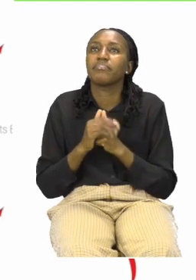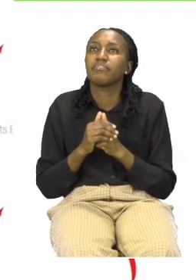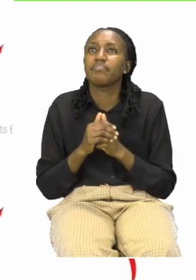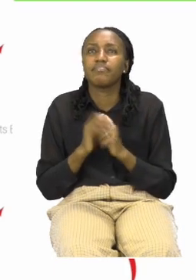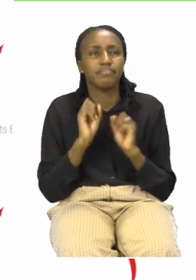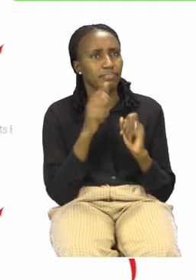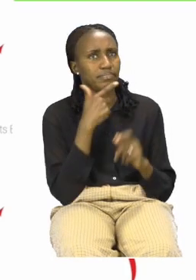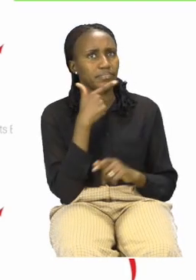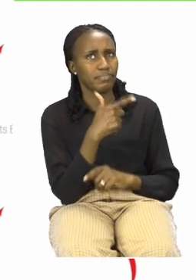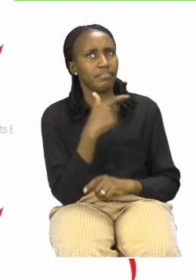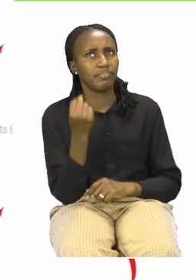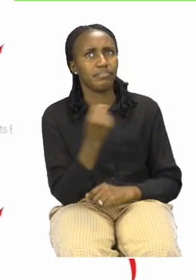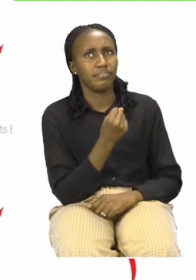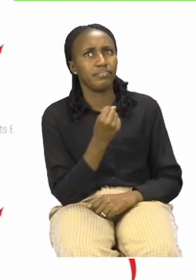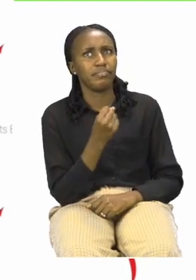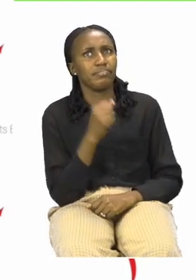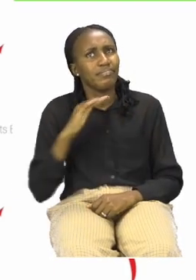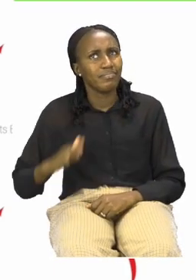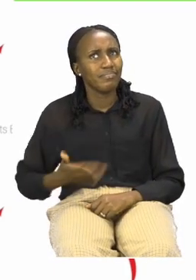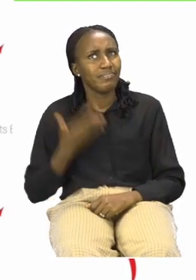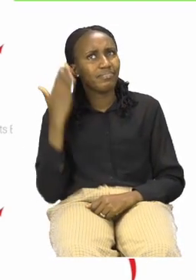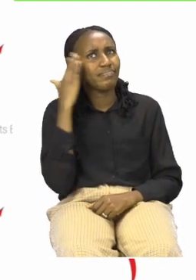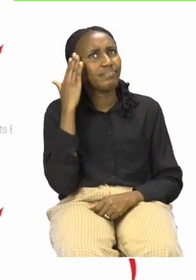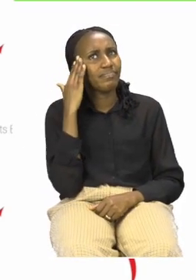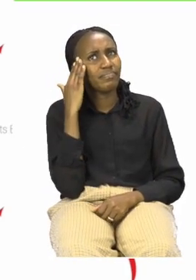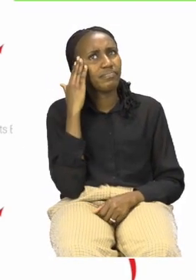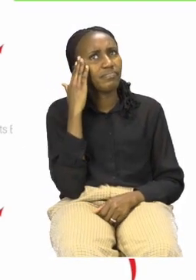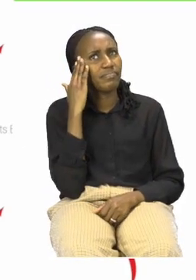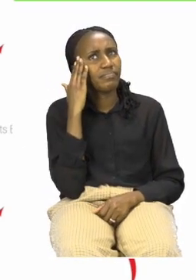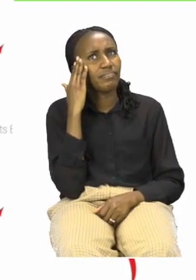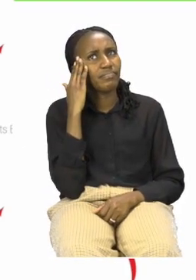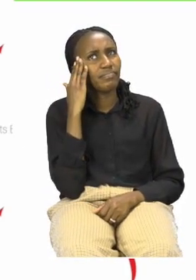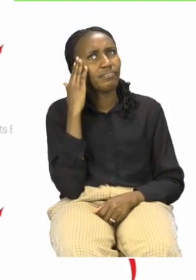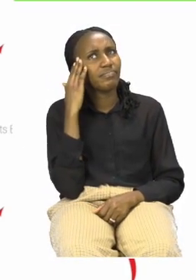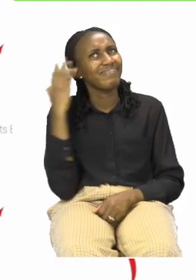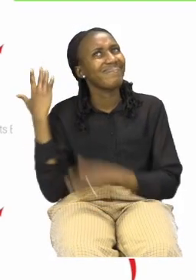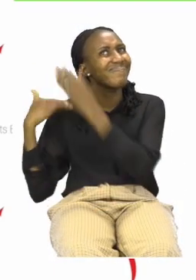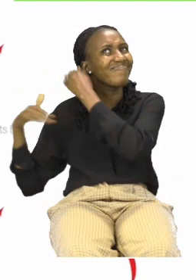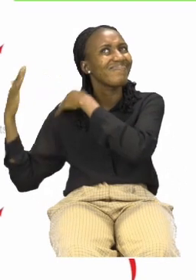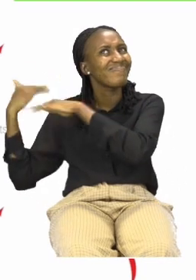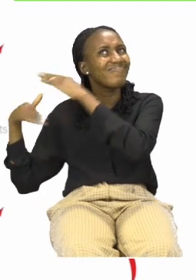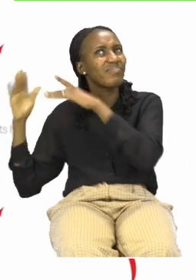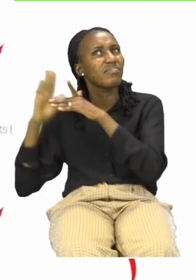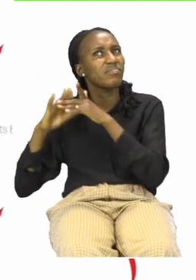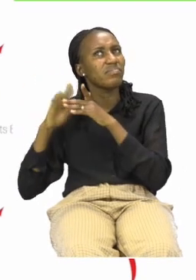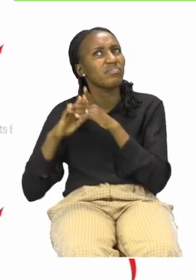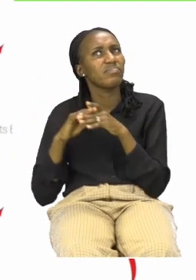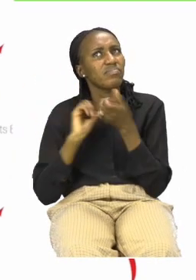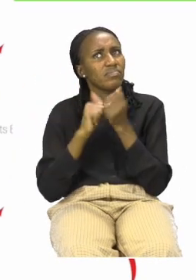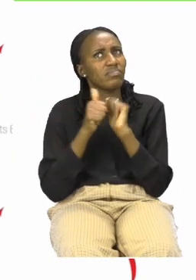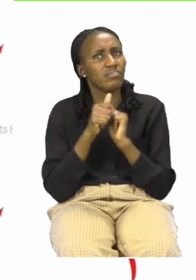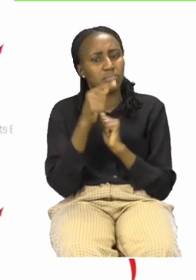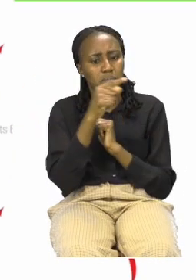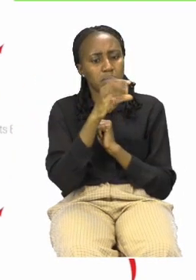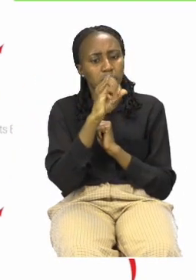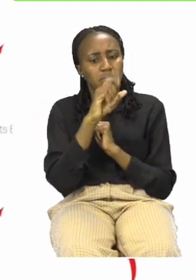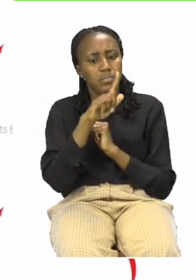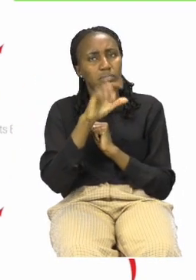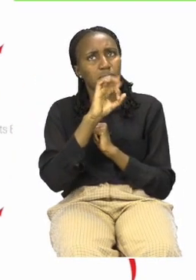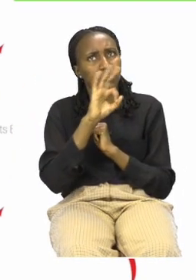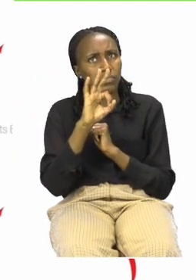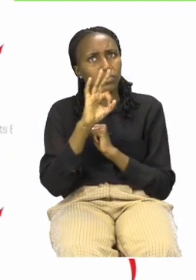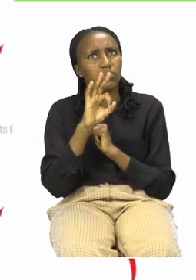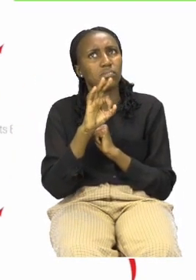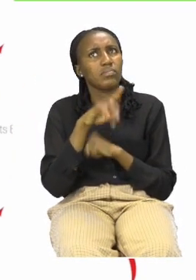with that. I wanted to know as well the history of the sport in Namibia, because of course